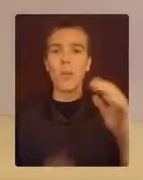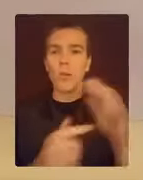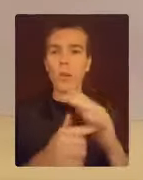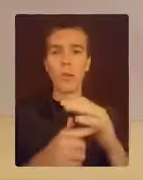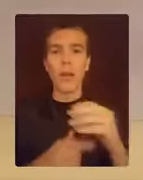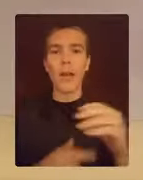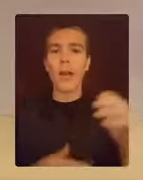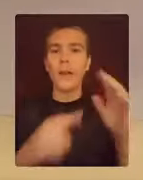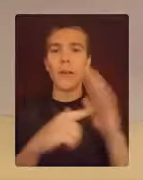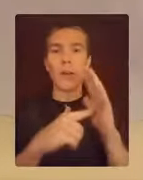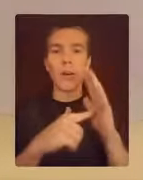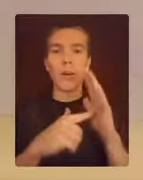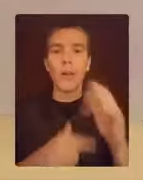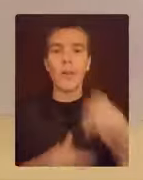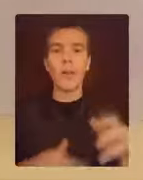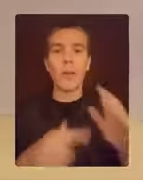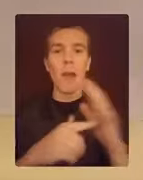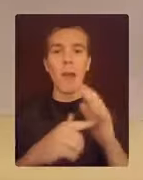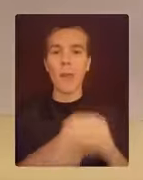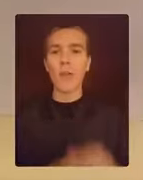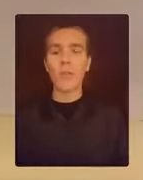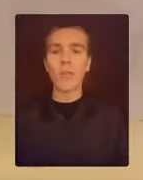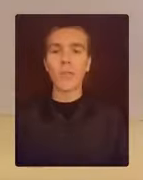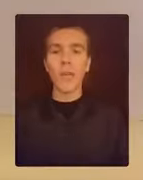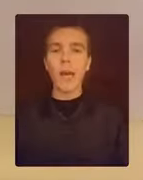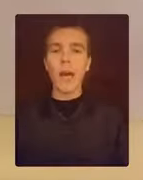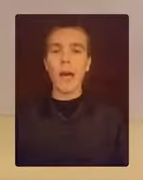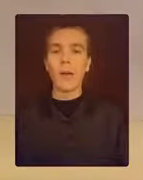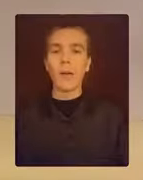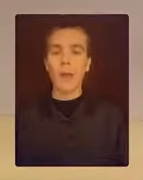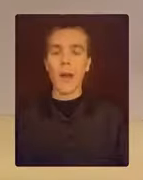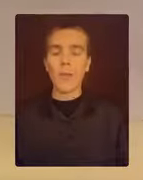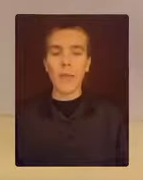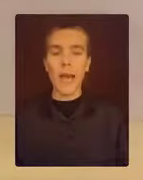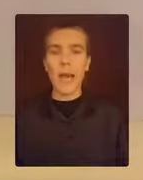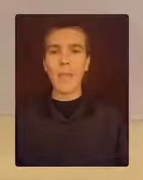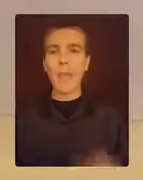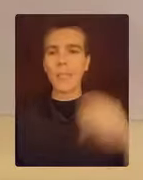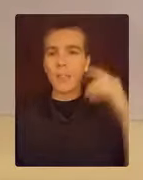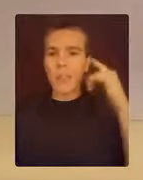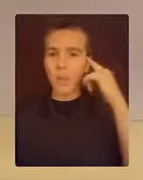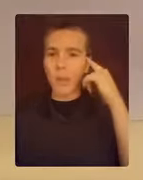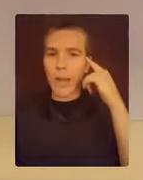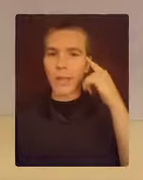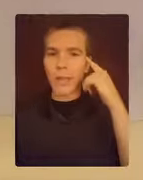to do it at random increments throughout the day, and